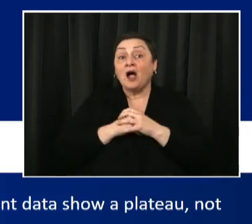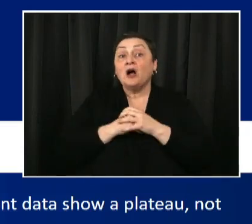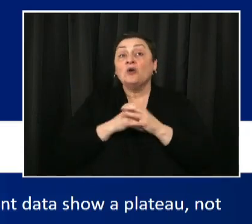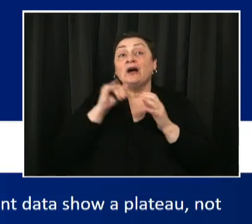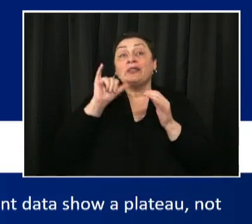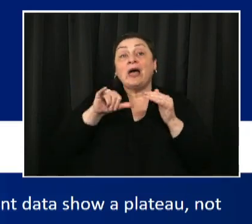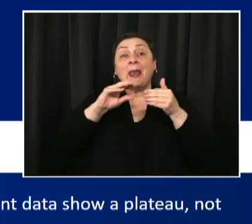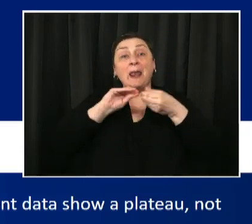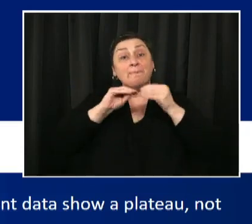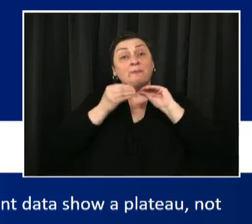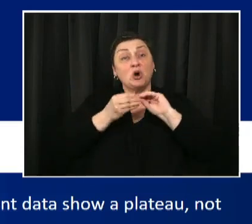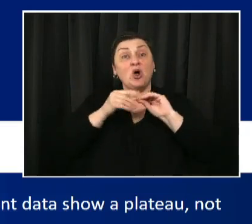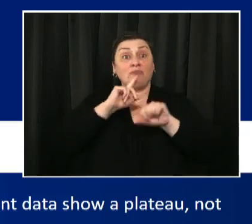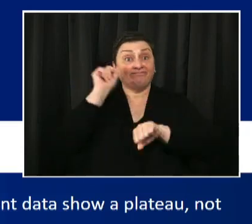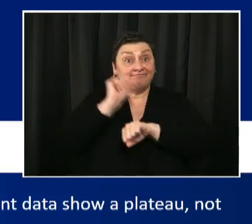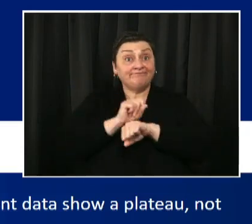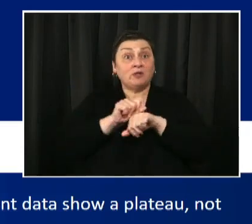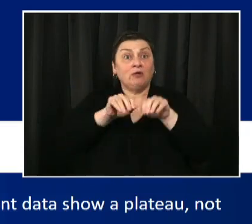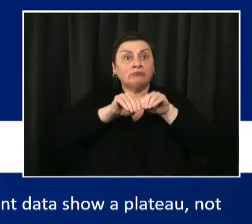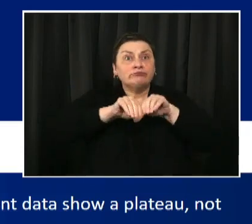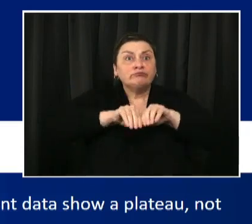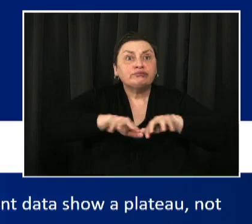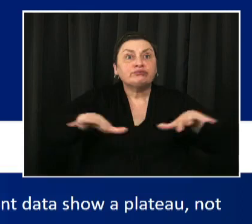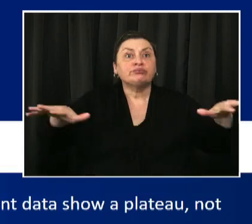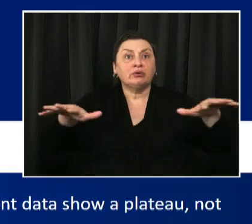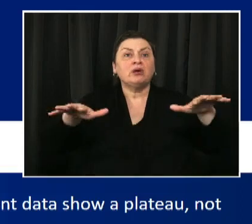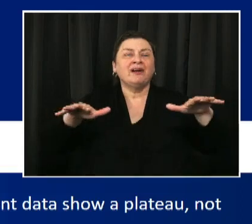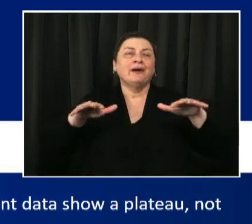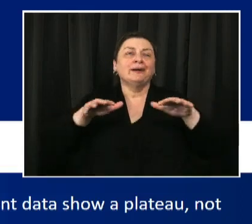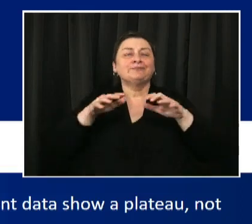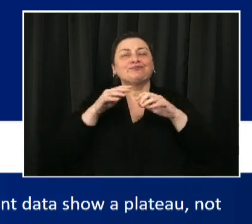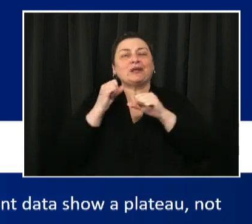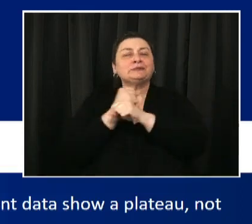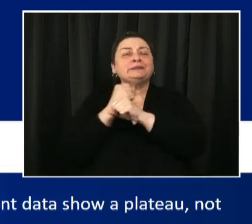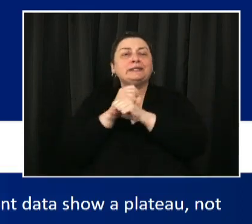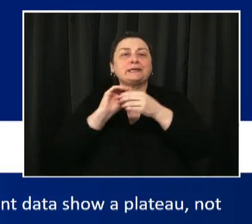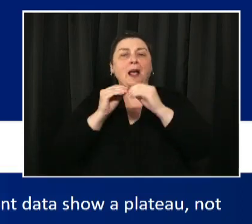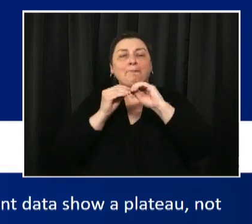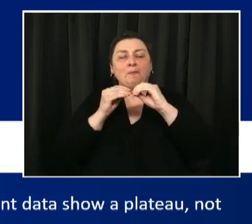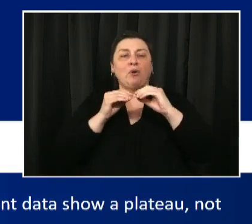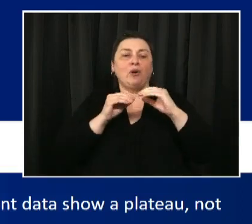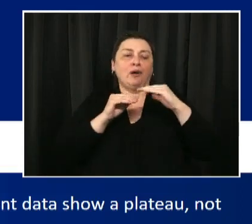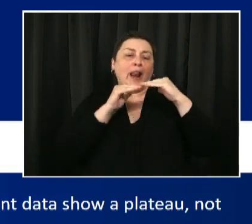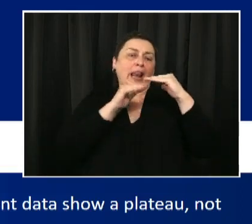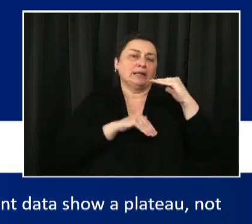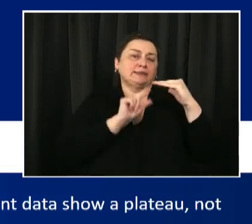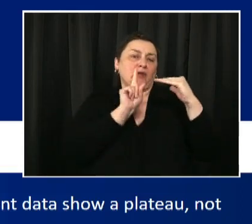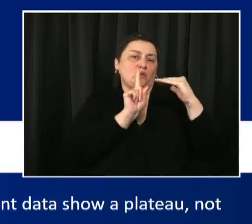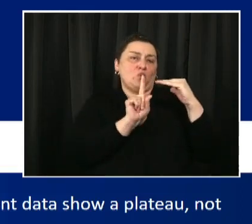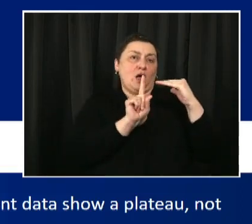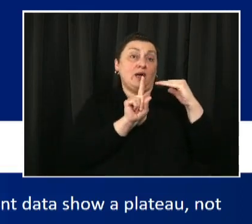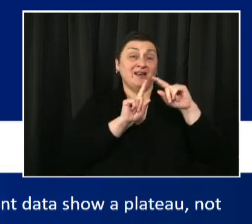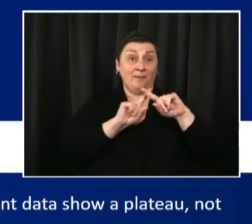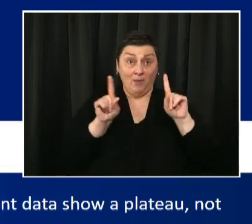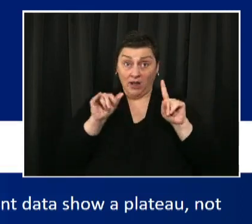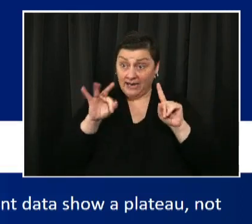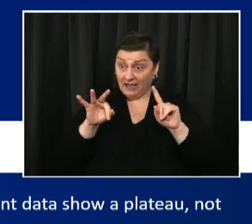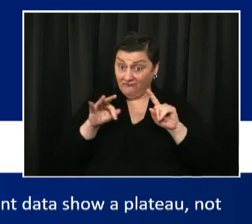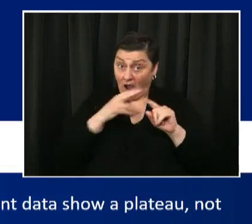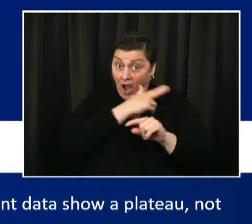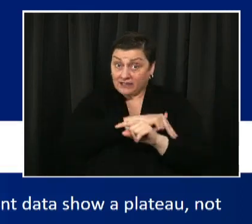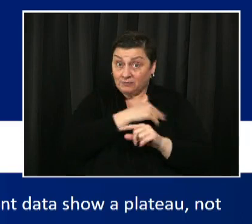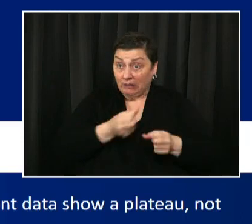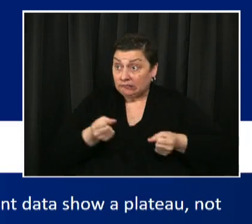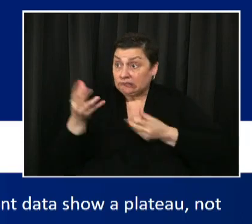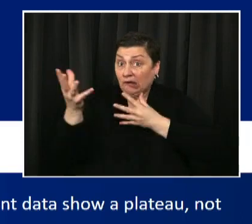reproductive number is below 1. If the hospitalizations continue to tick up, we